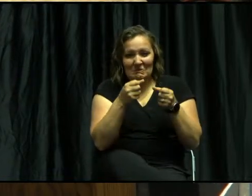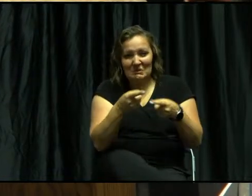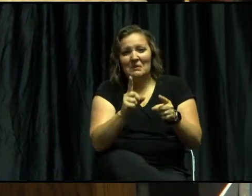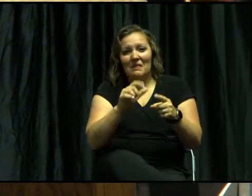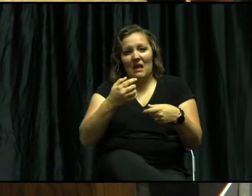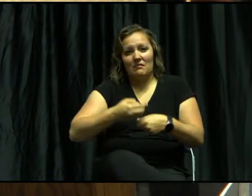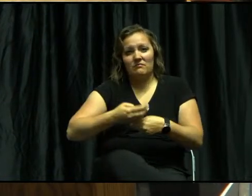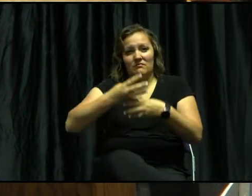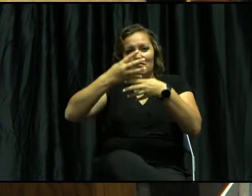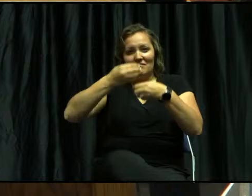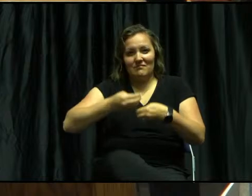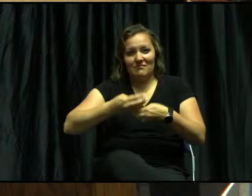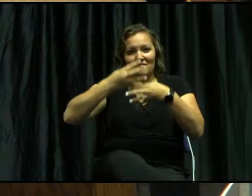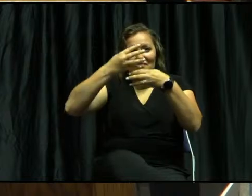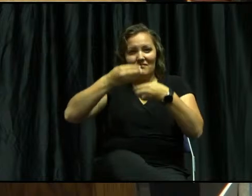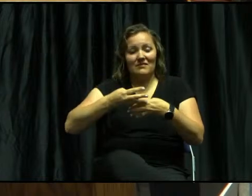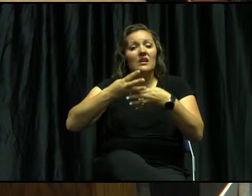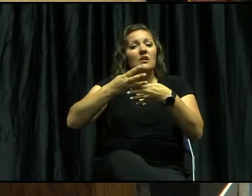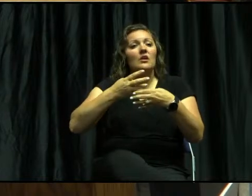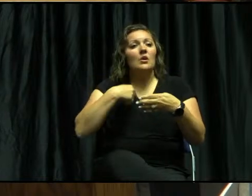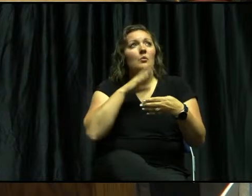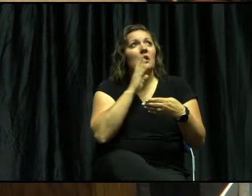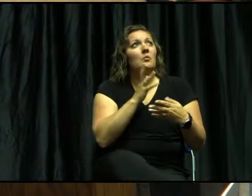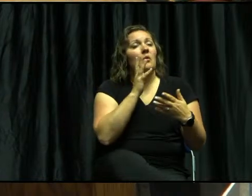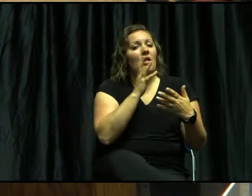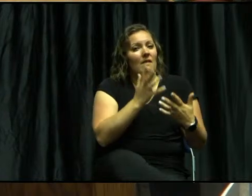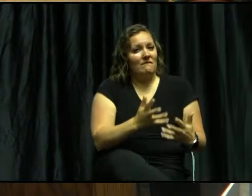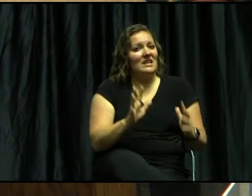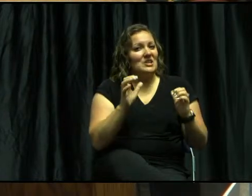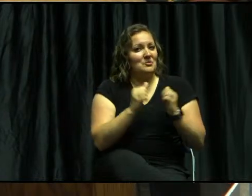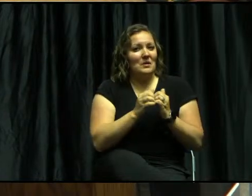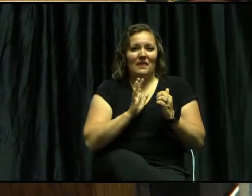that, we will conclude with our time-honored